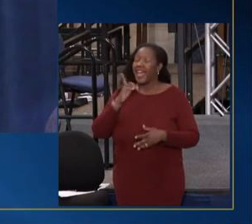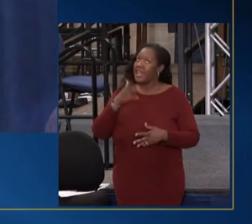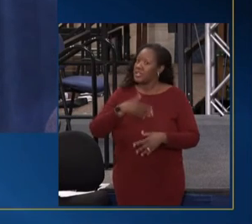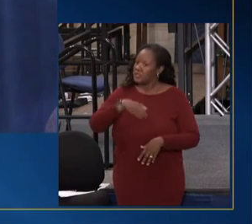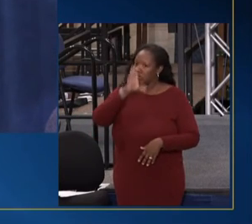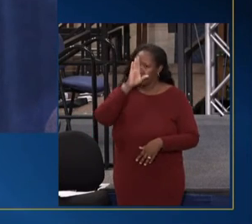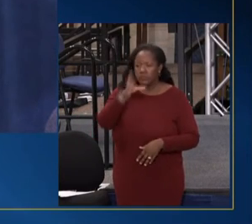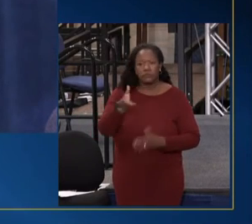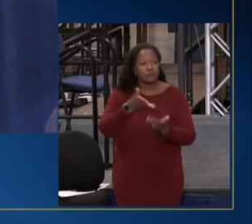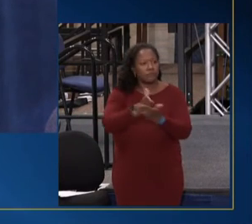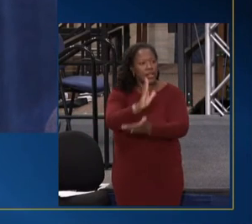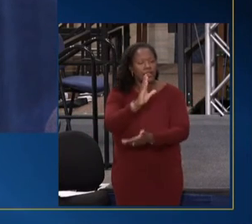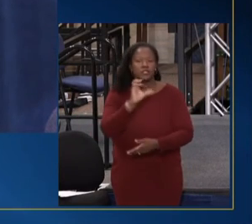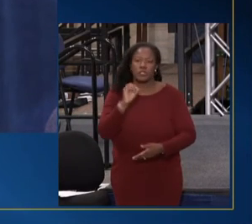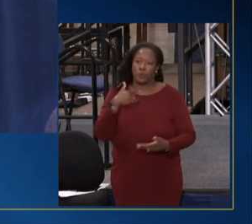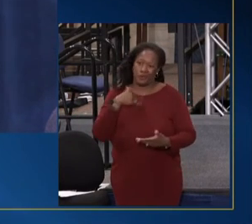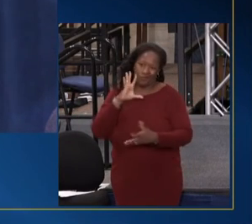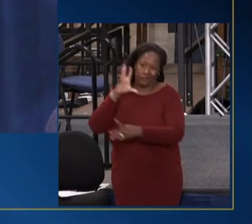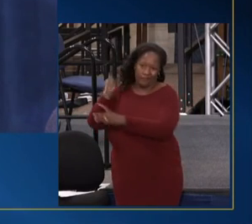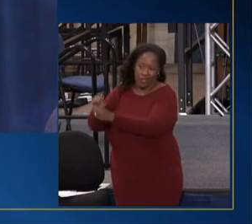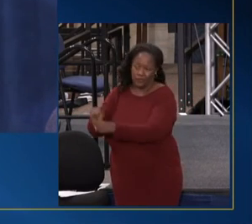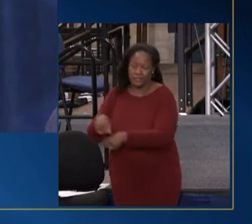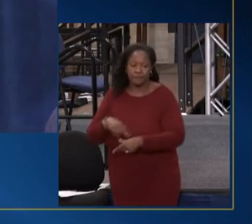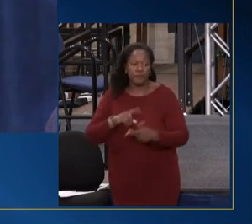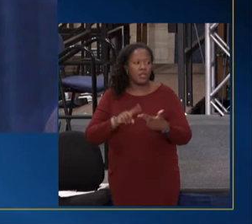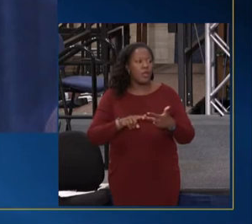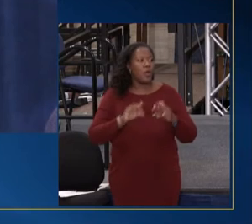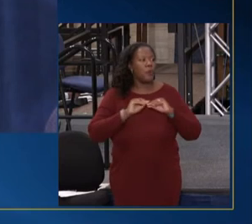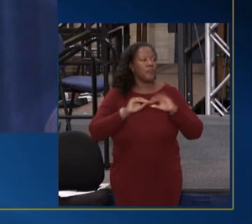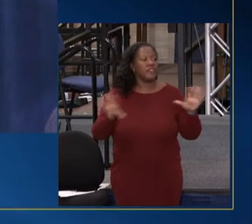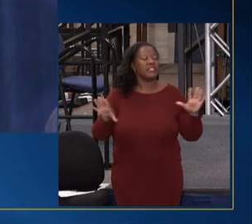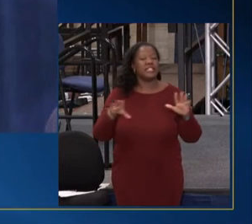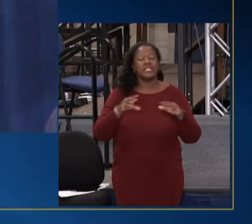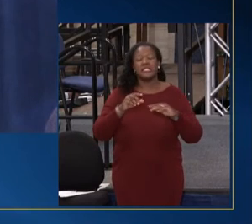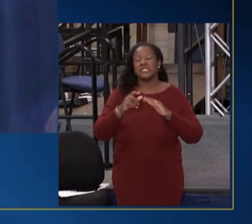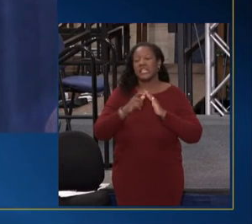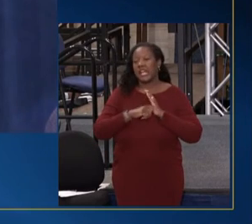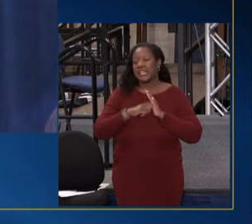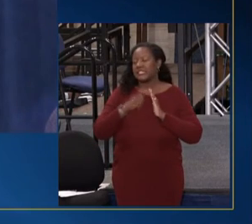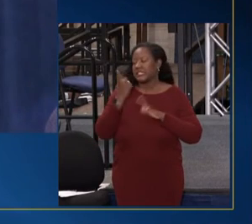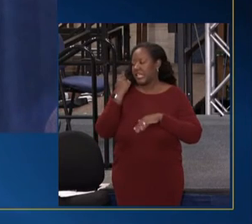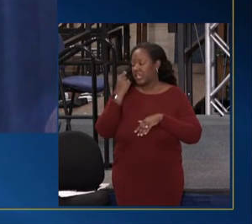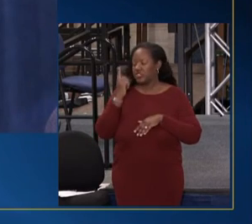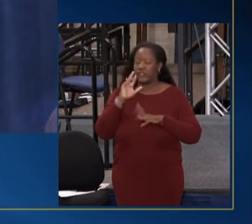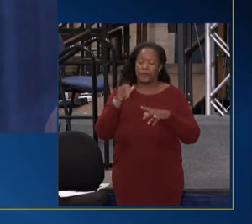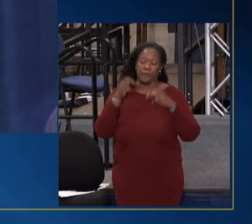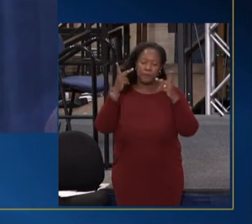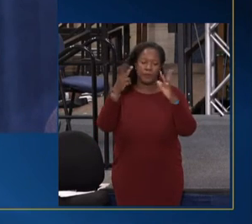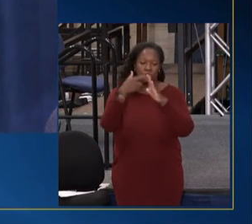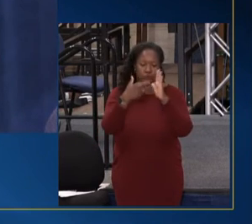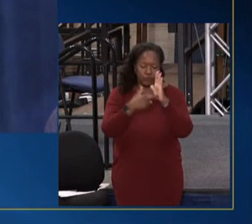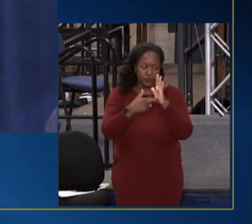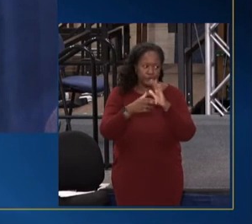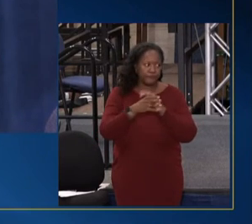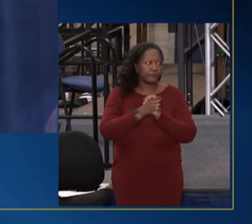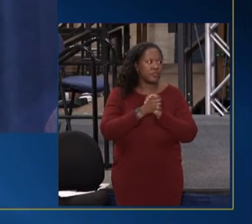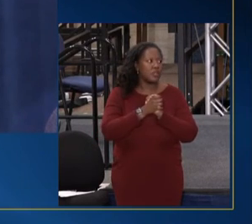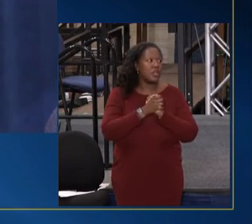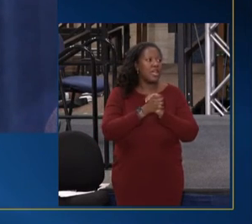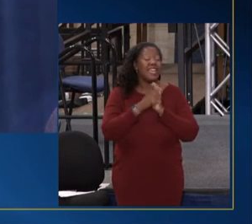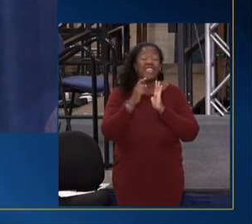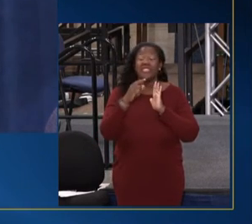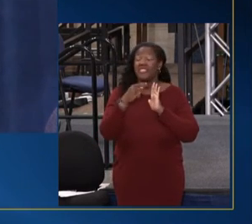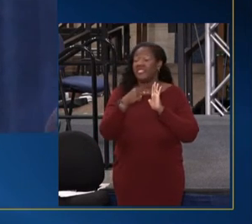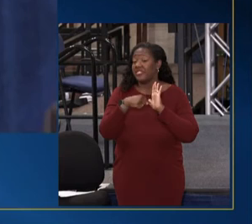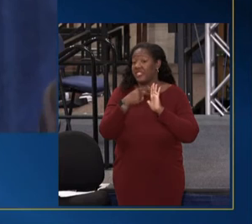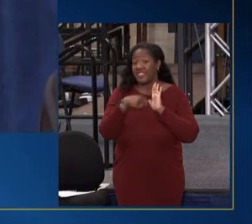spending a lot of time on. We put out a guidance last year. We also have a proposed rule. The guidance in and of itself, right, makes very clear